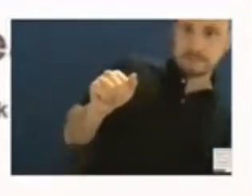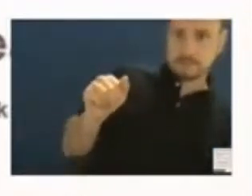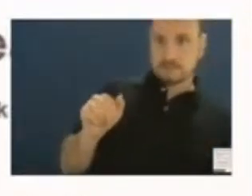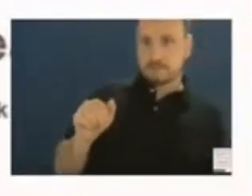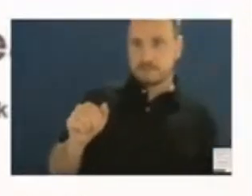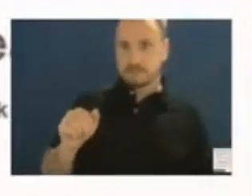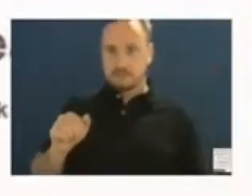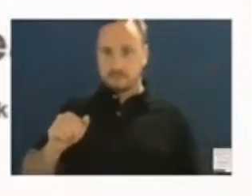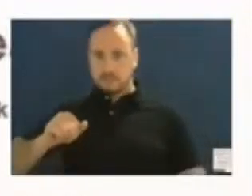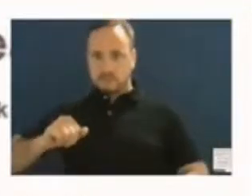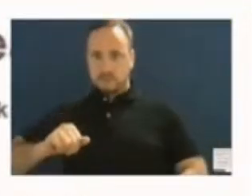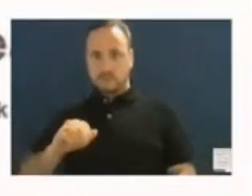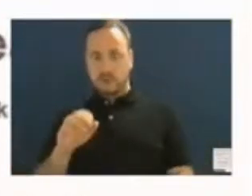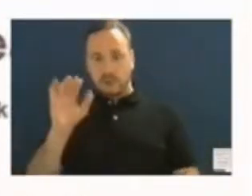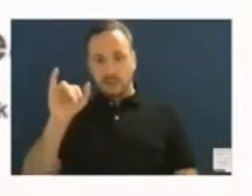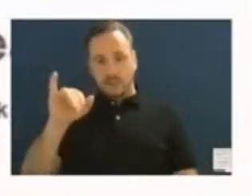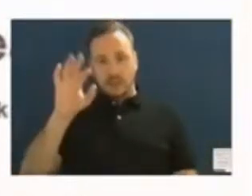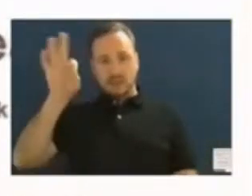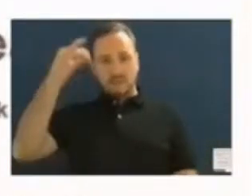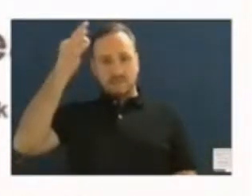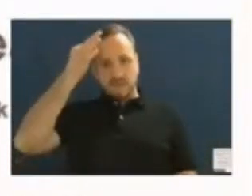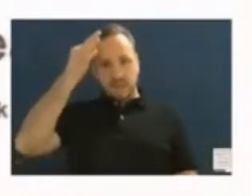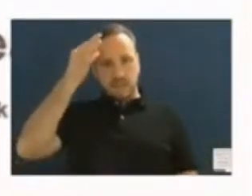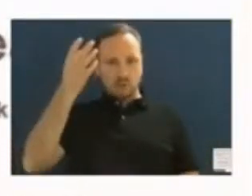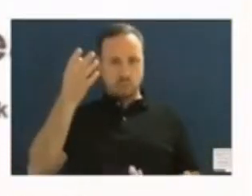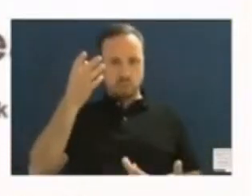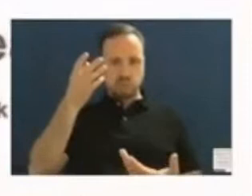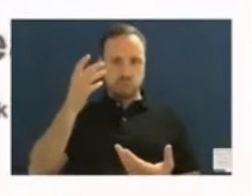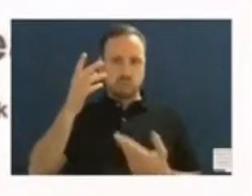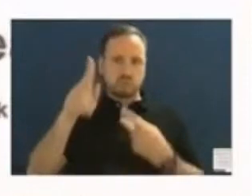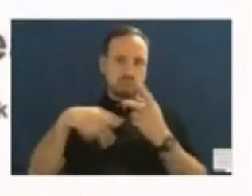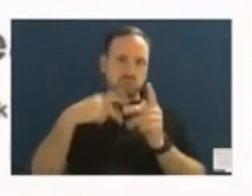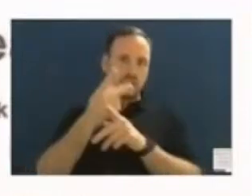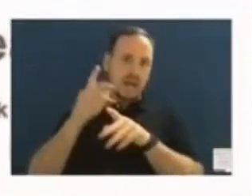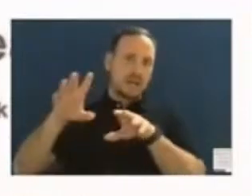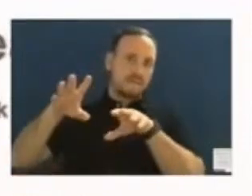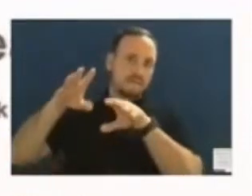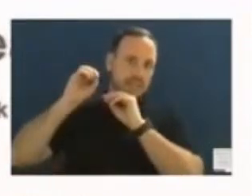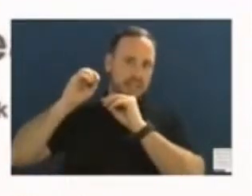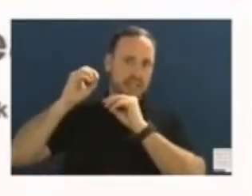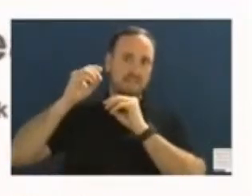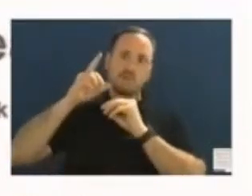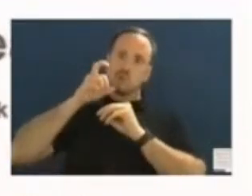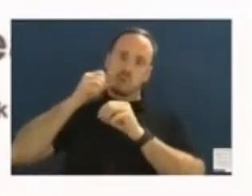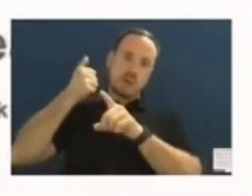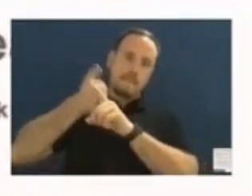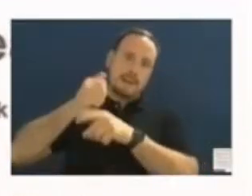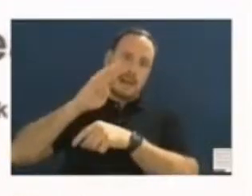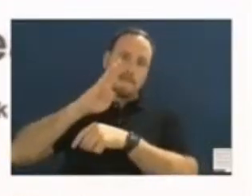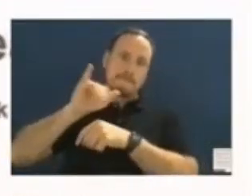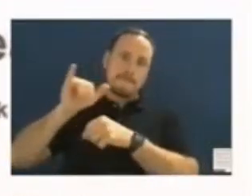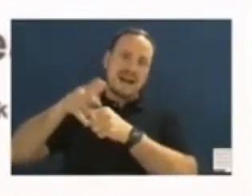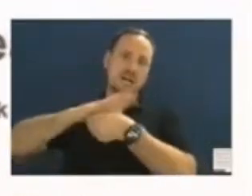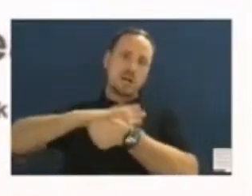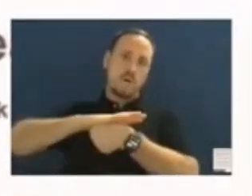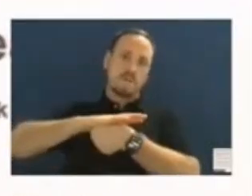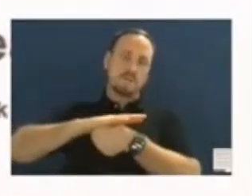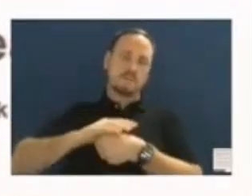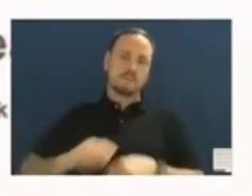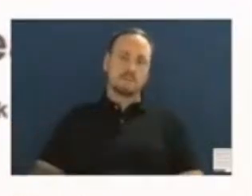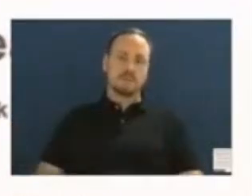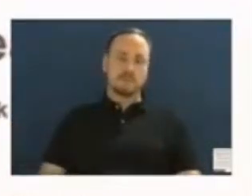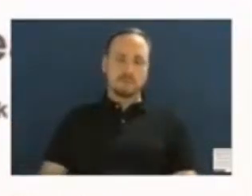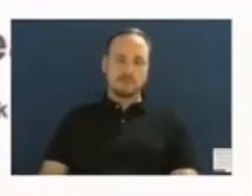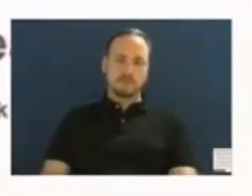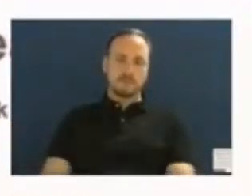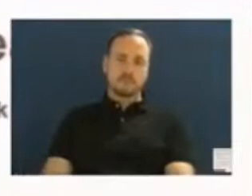is a federal version of leave that's been made available to employees who are impacted by COVID-19. So there's a number of different reasons why